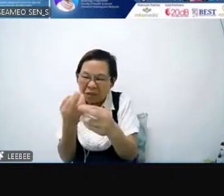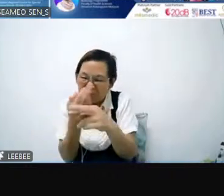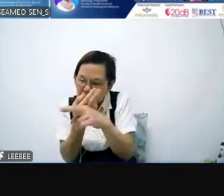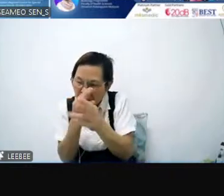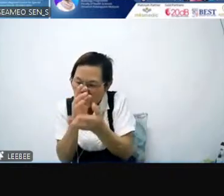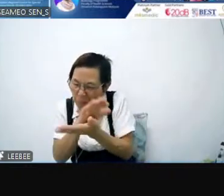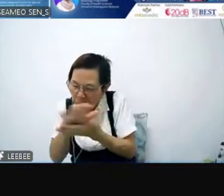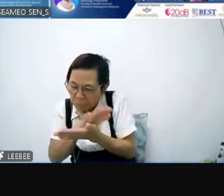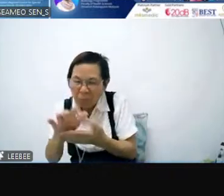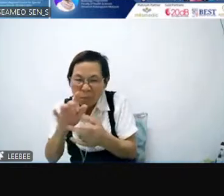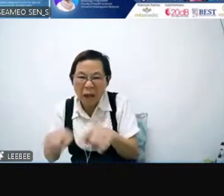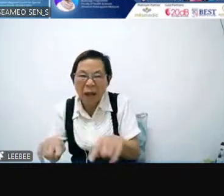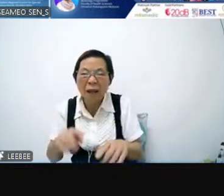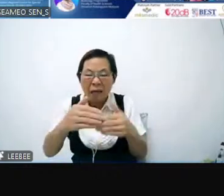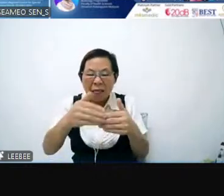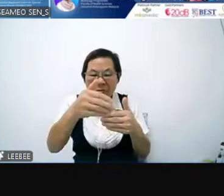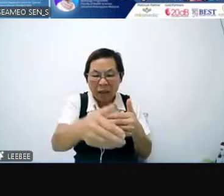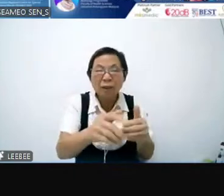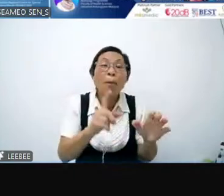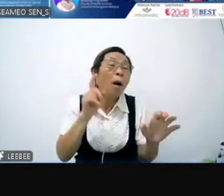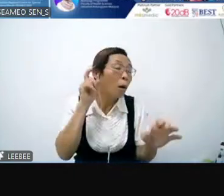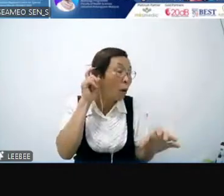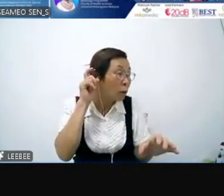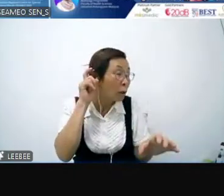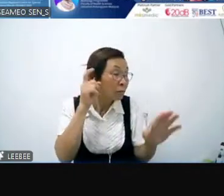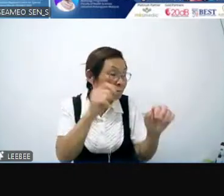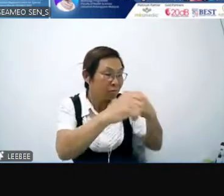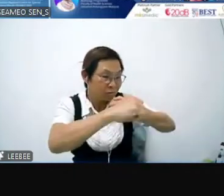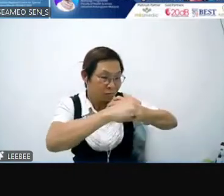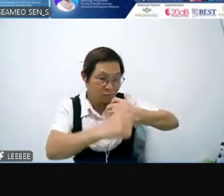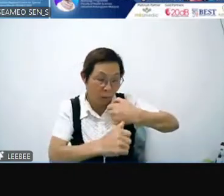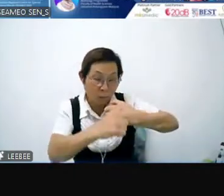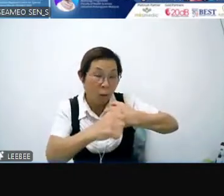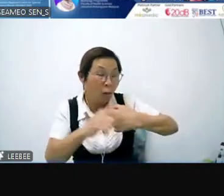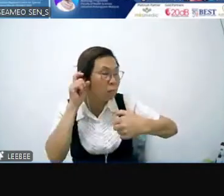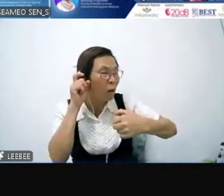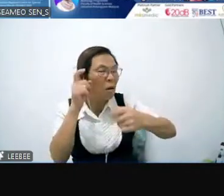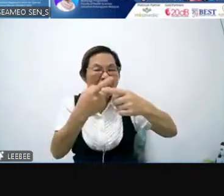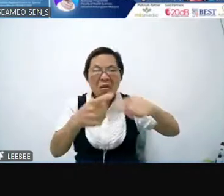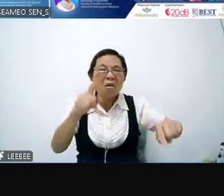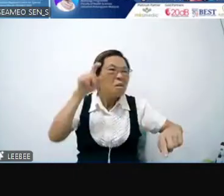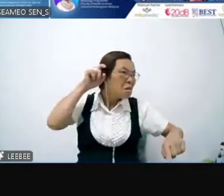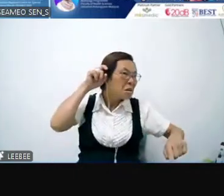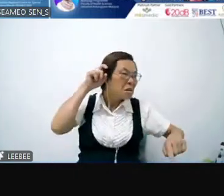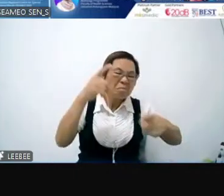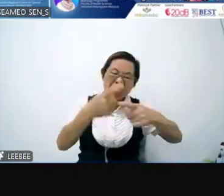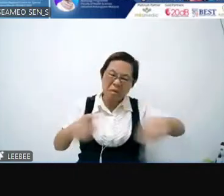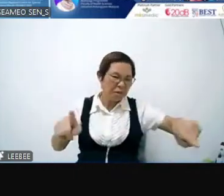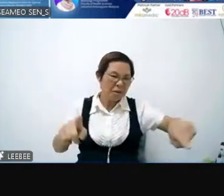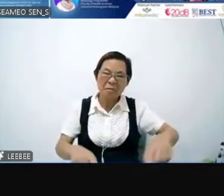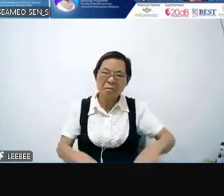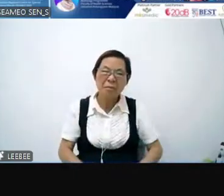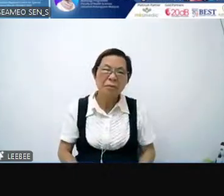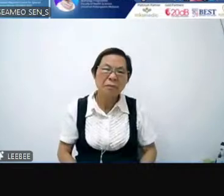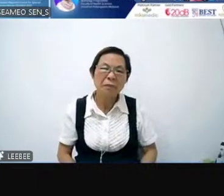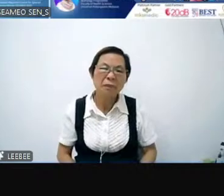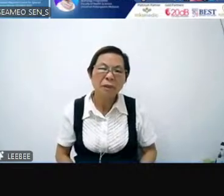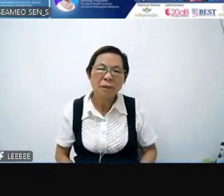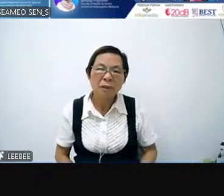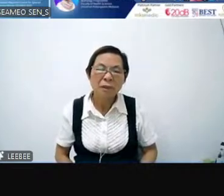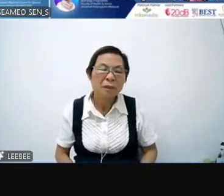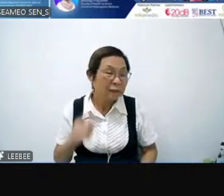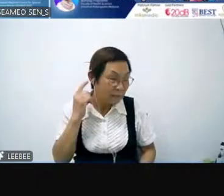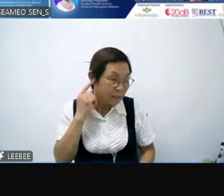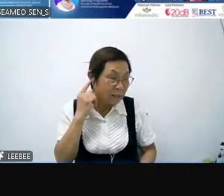Next, about cochlear implant. Cochlear implant is different from hearing aids. It's a medical device designed